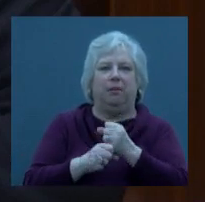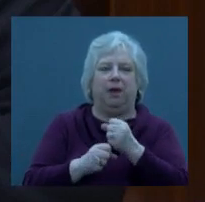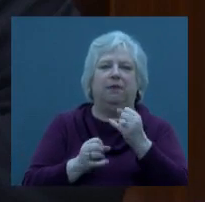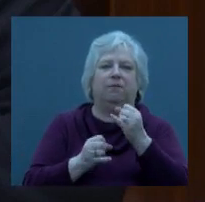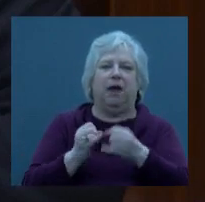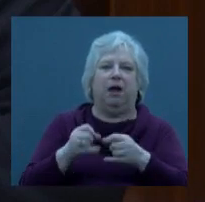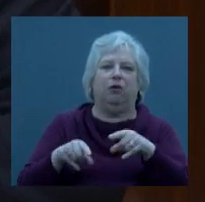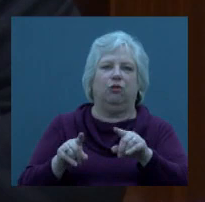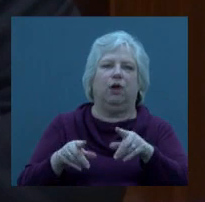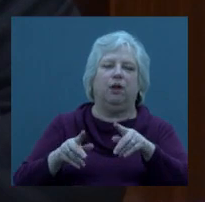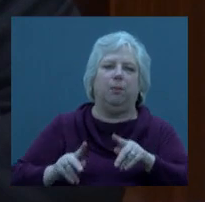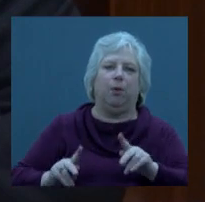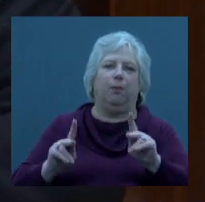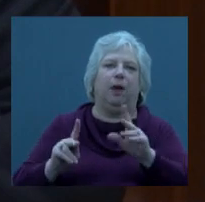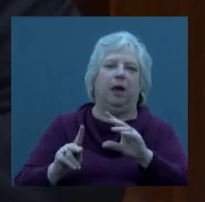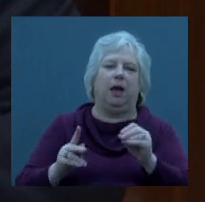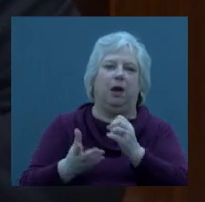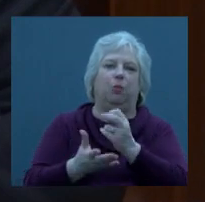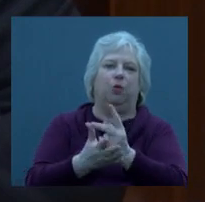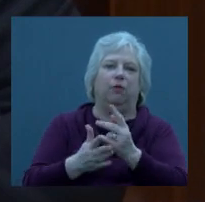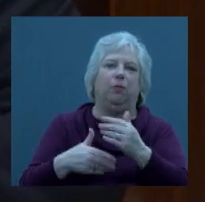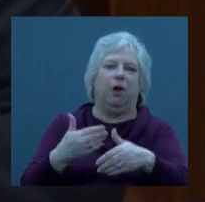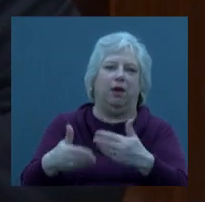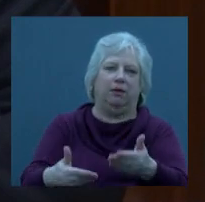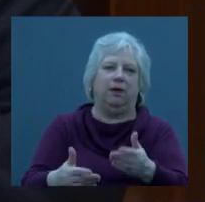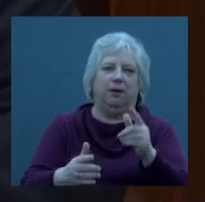the permitting and approval process.